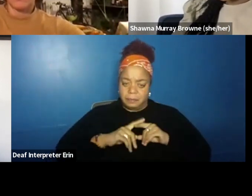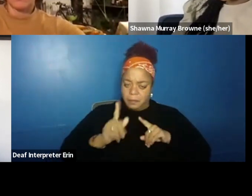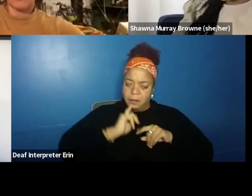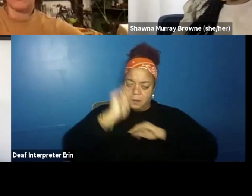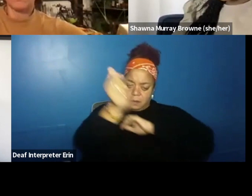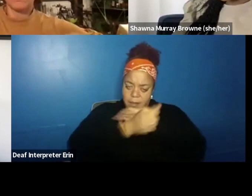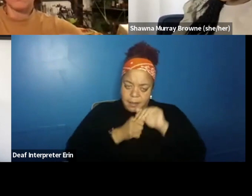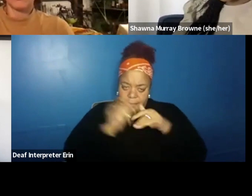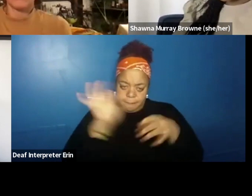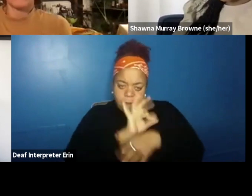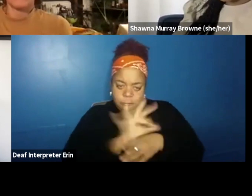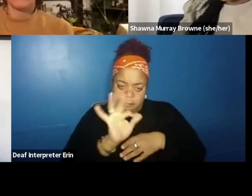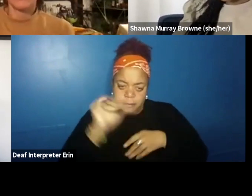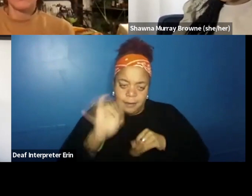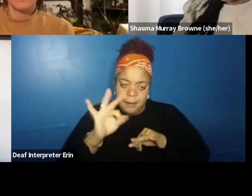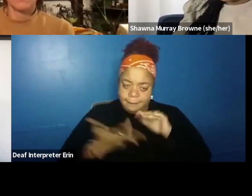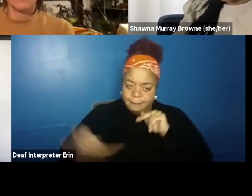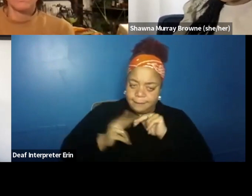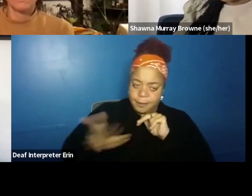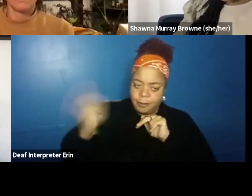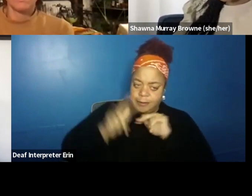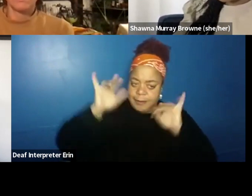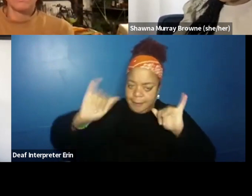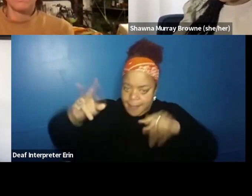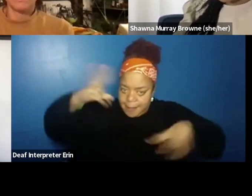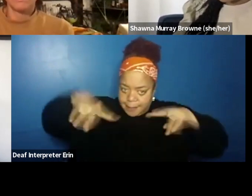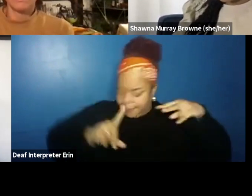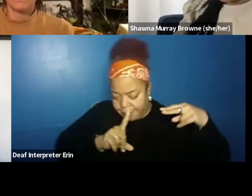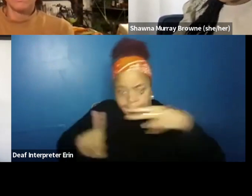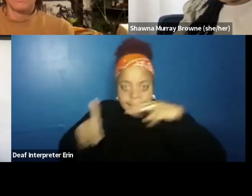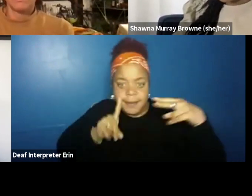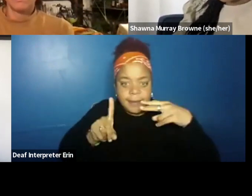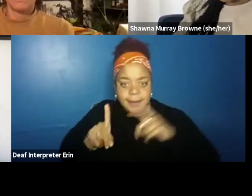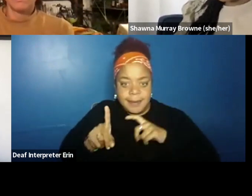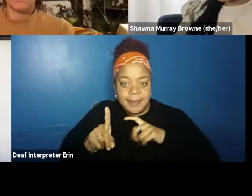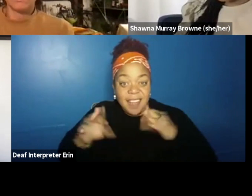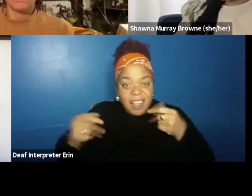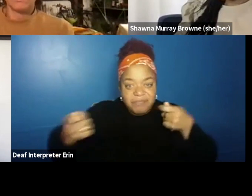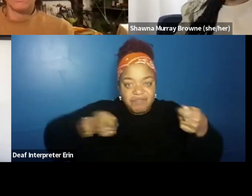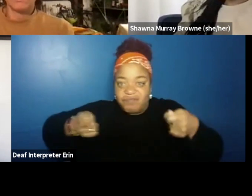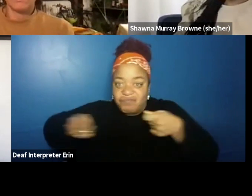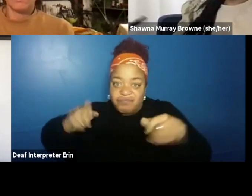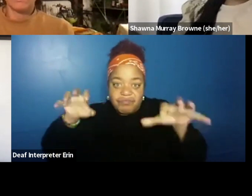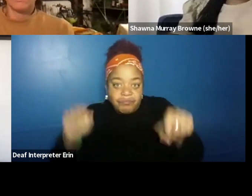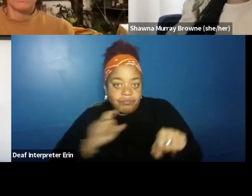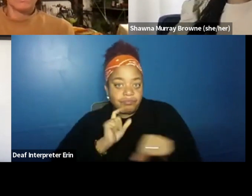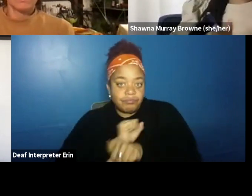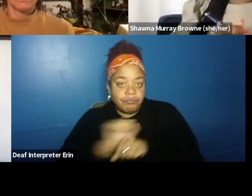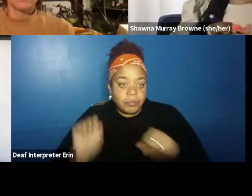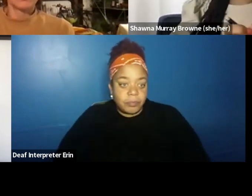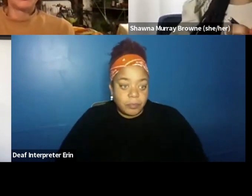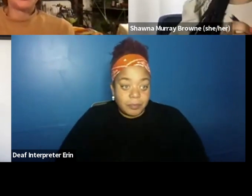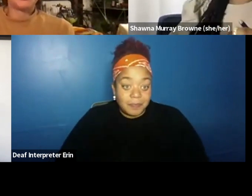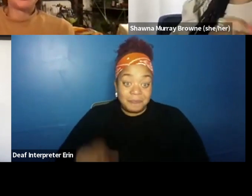to ask Yana if you could speak a bit about how the rollout of 988 is an example